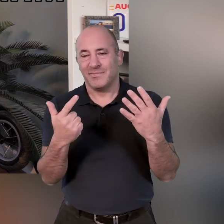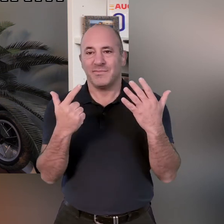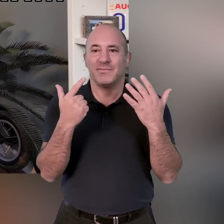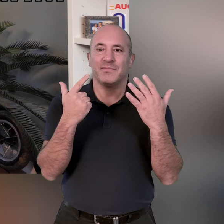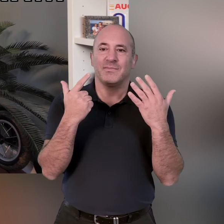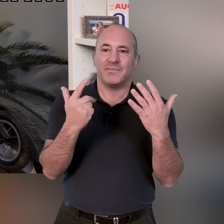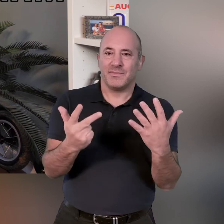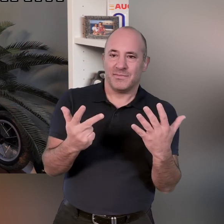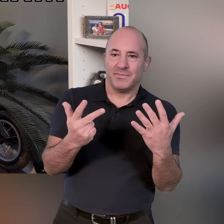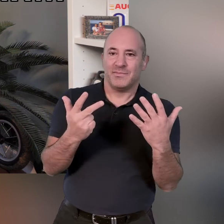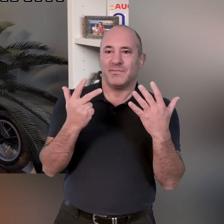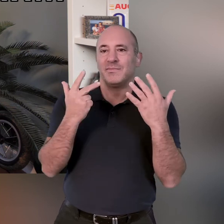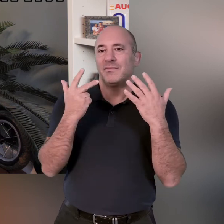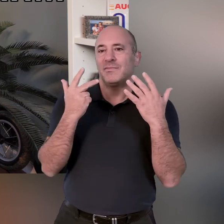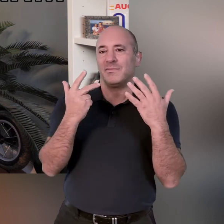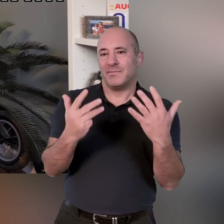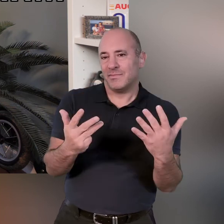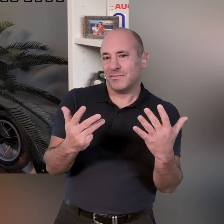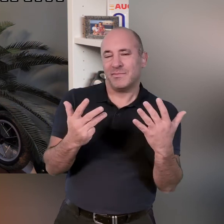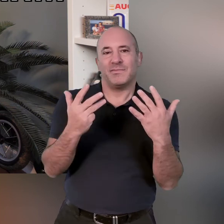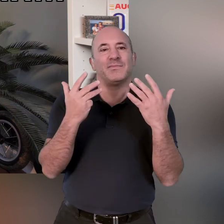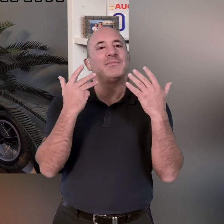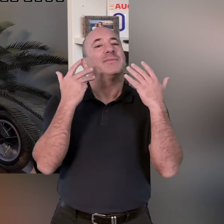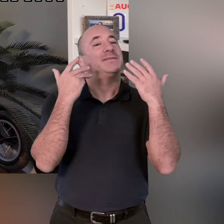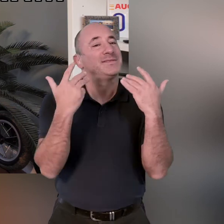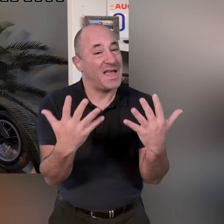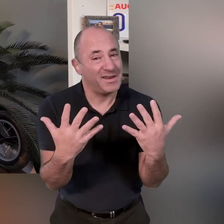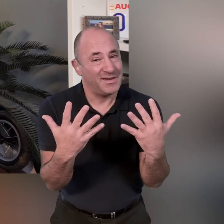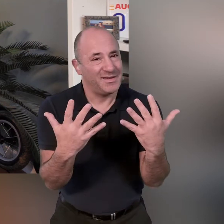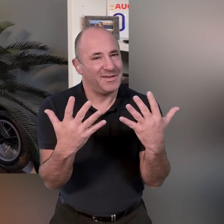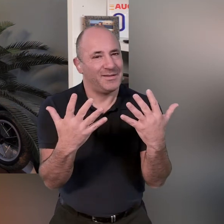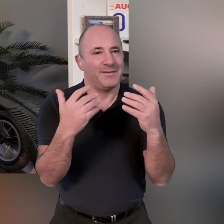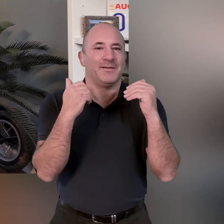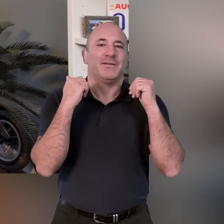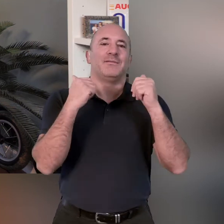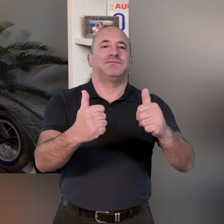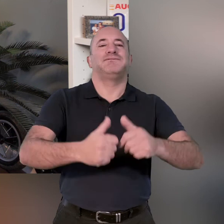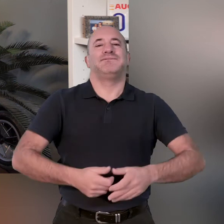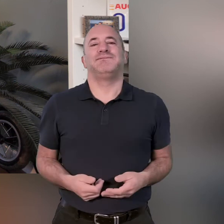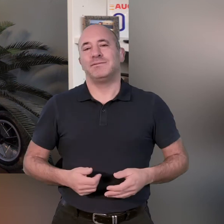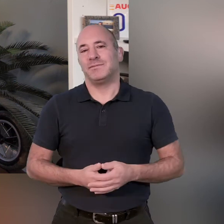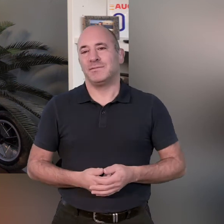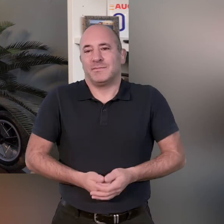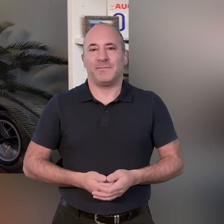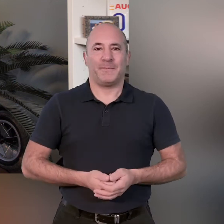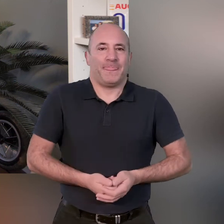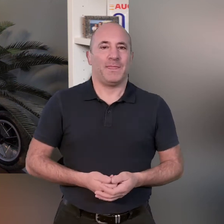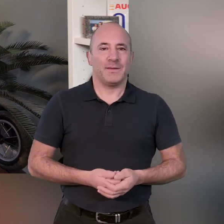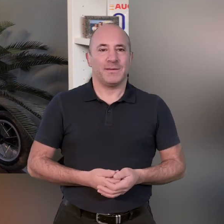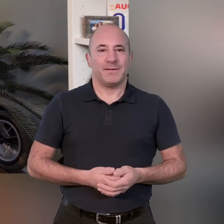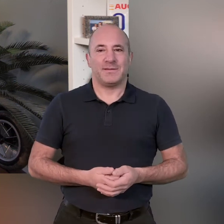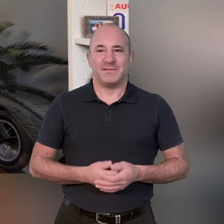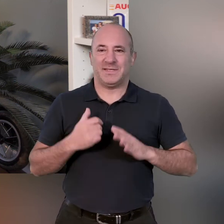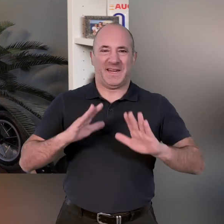7, 8, 9, and last one, 10. Excellent. Okay, so I'm